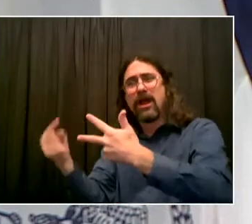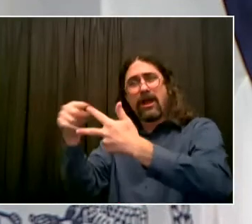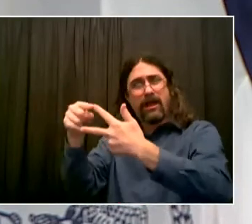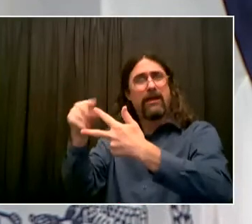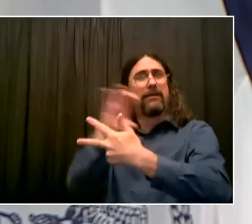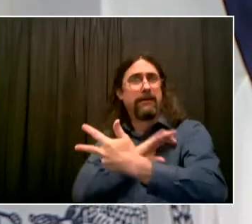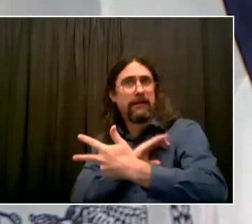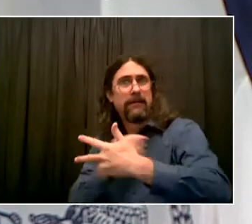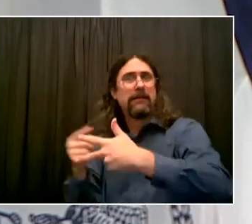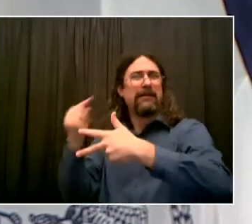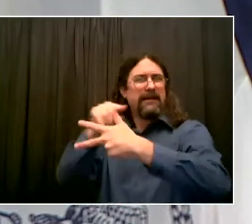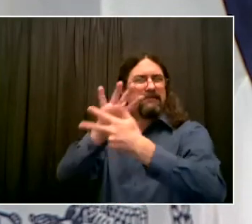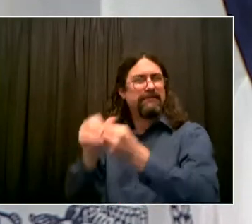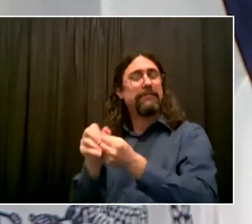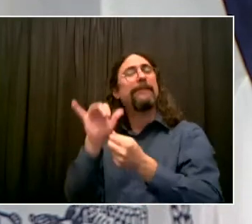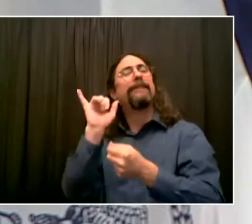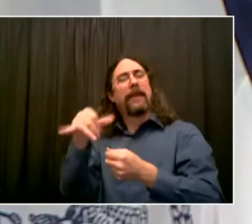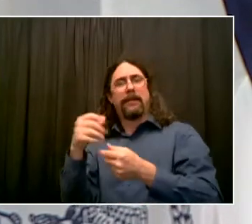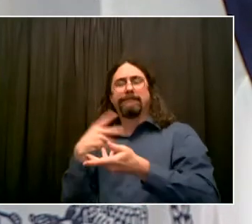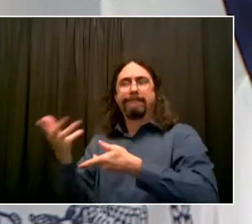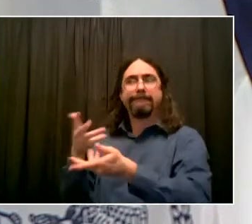The next is Sydney from Gothamist.